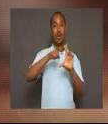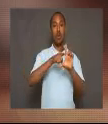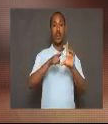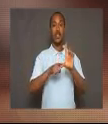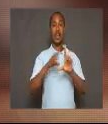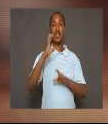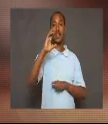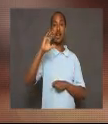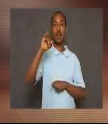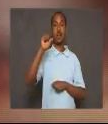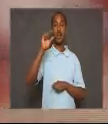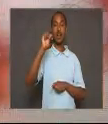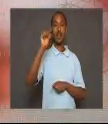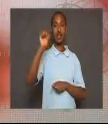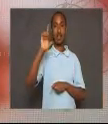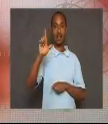crystal lattice.